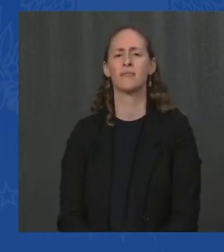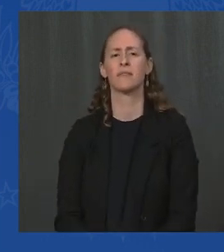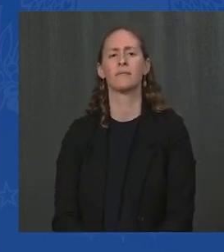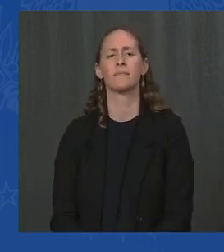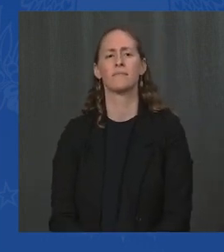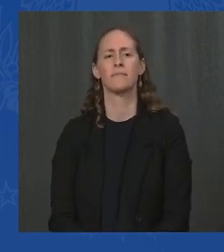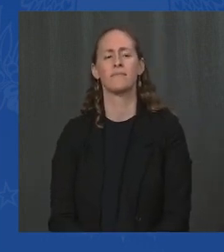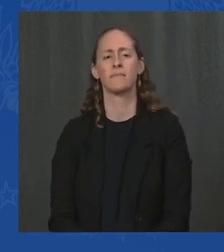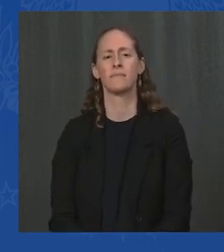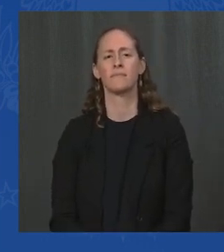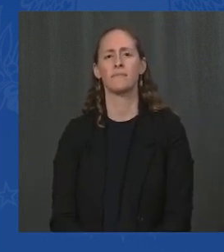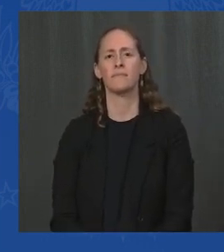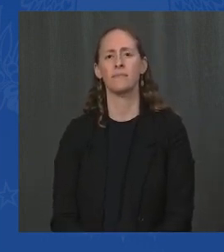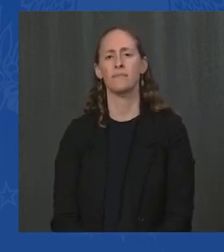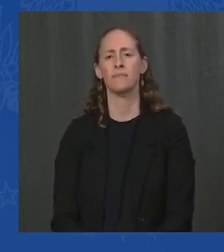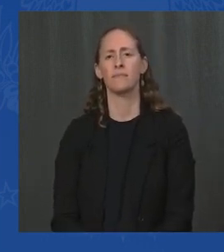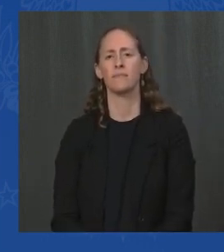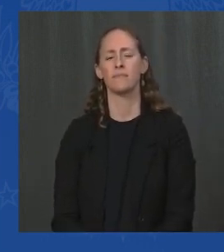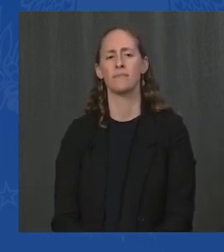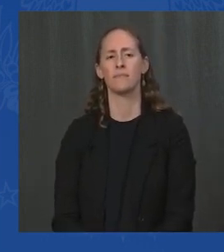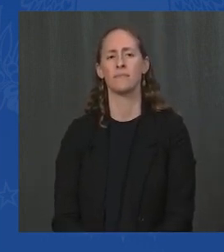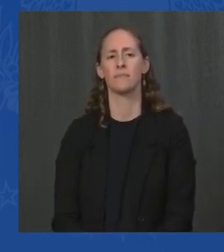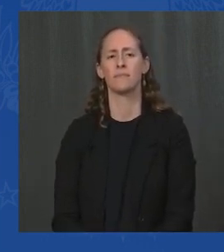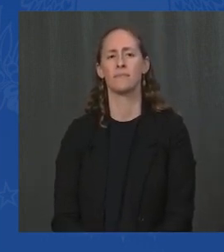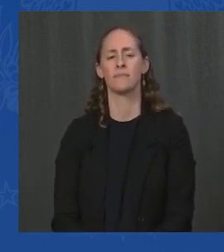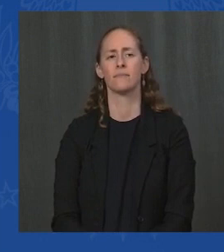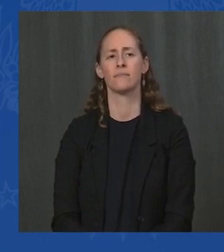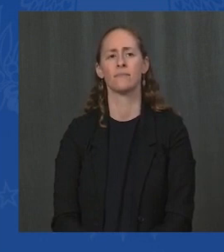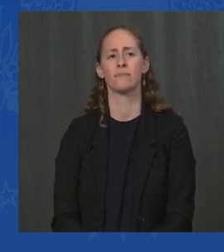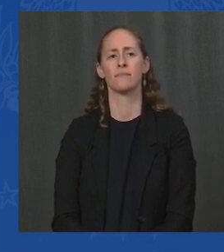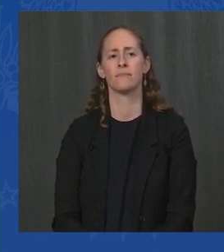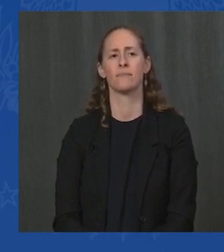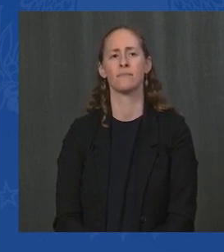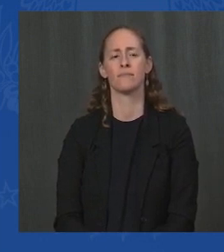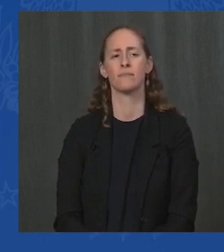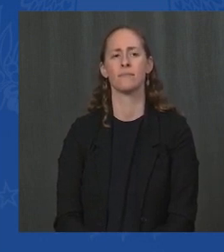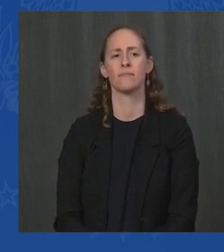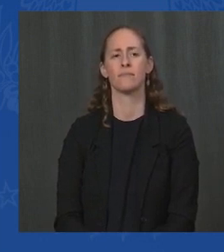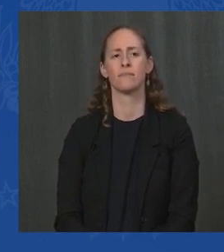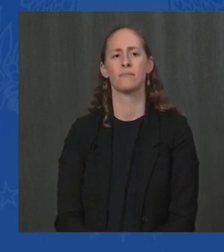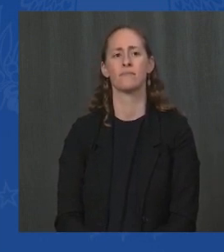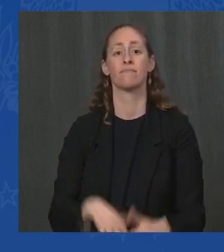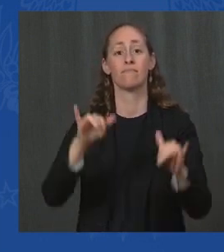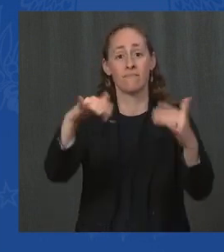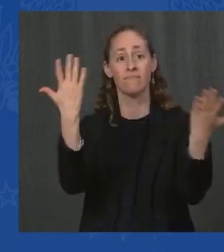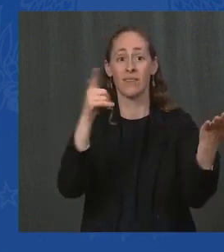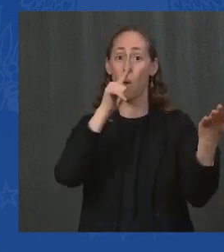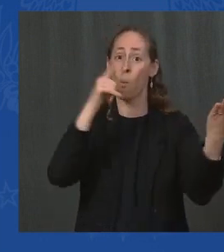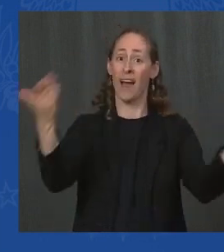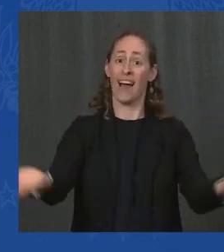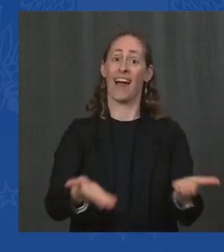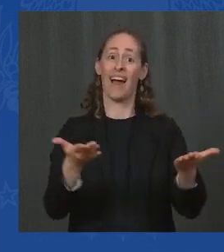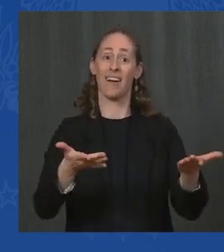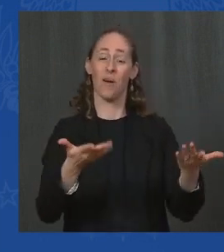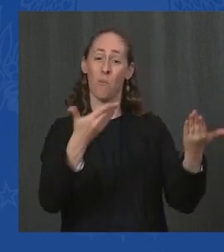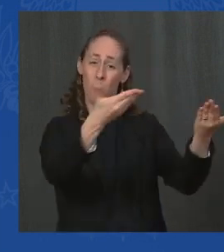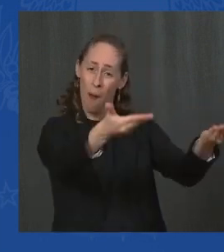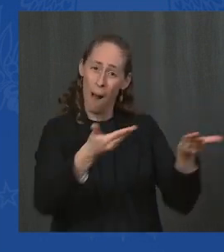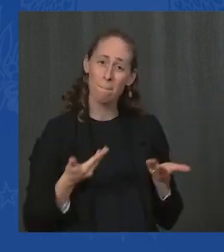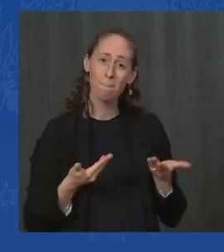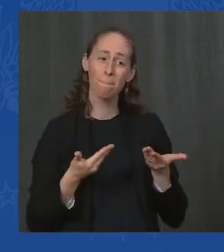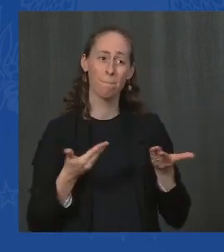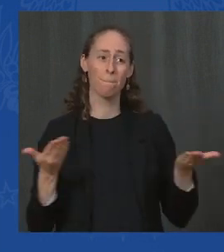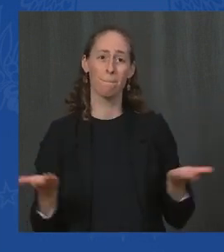offering or who will offer to welcome Afghan allies to their homes around the world, including in America,